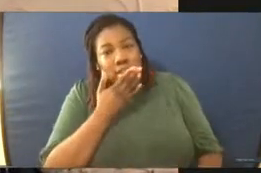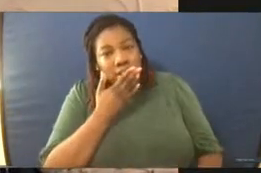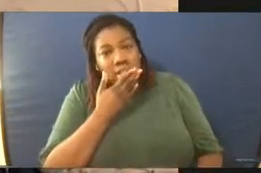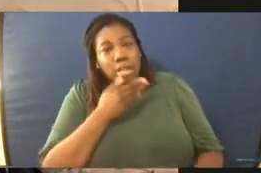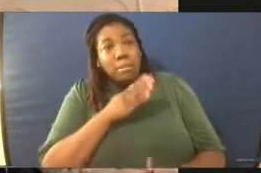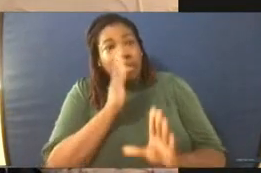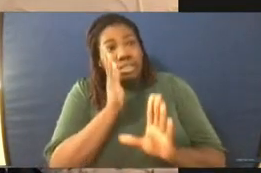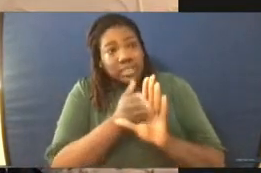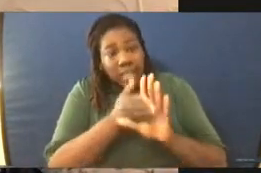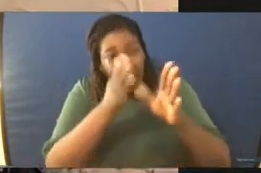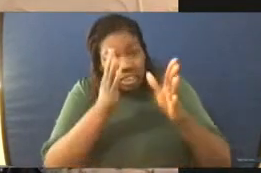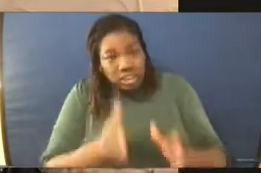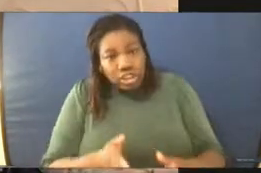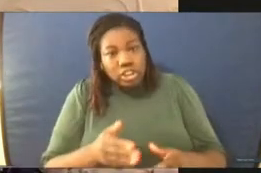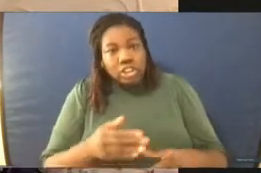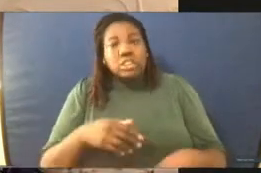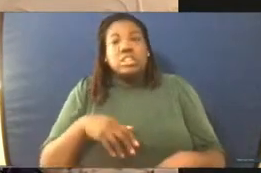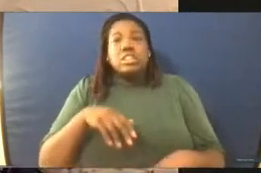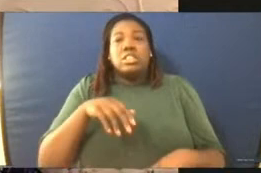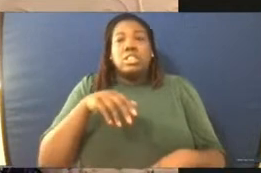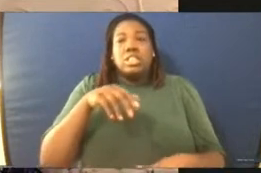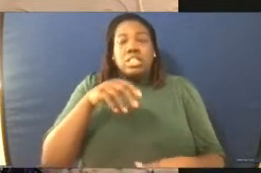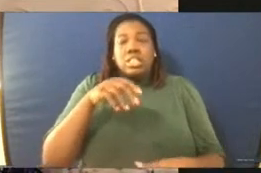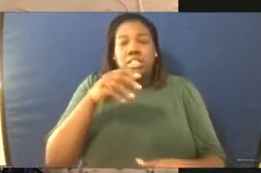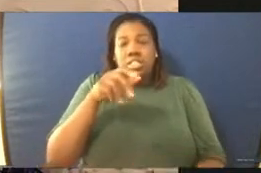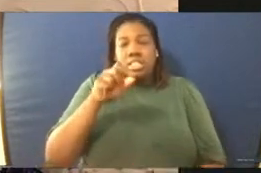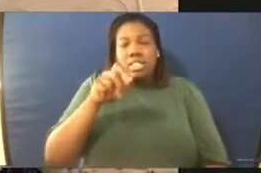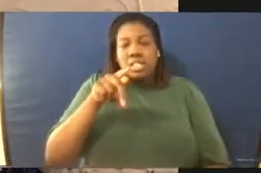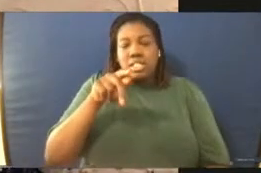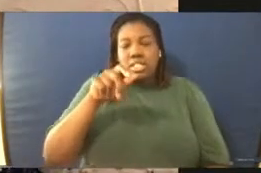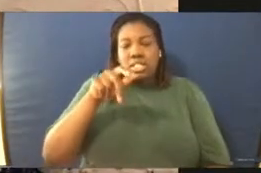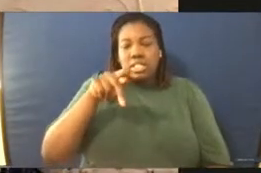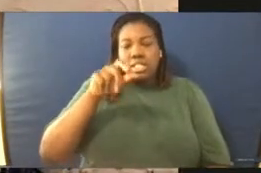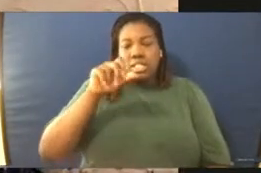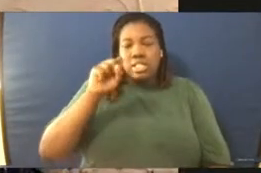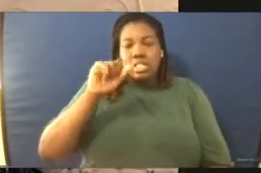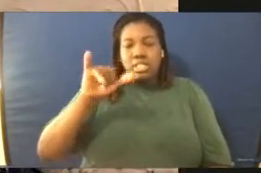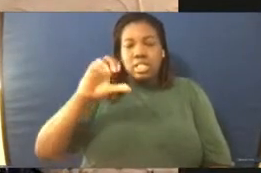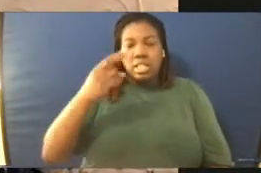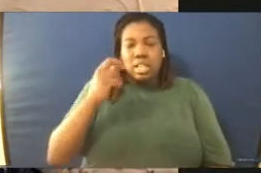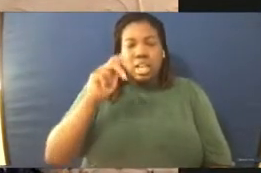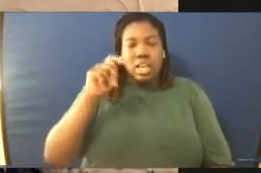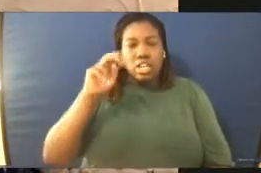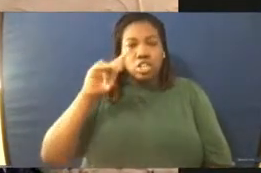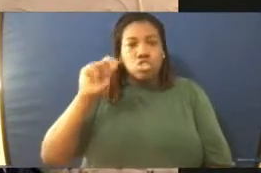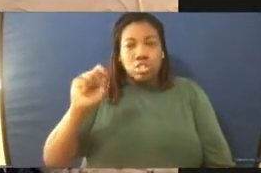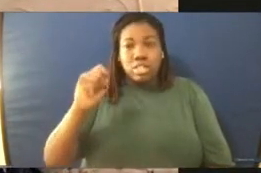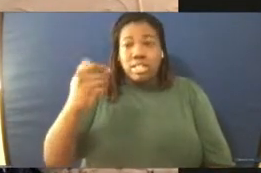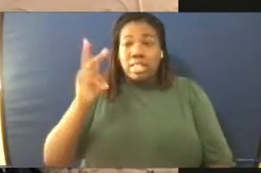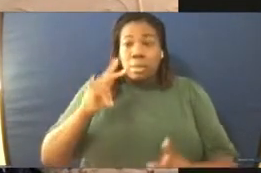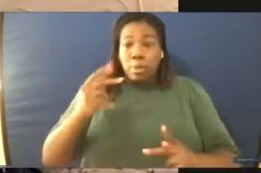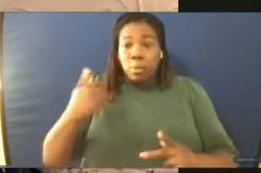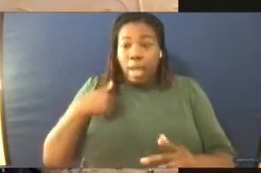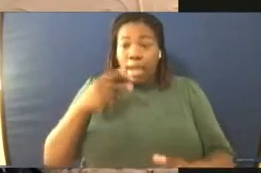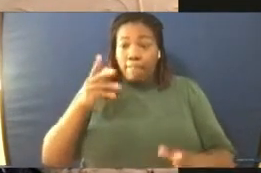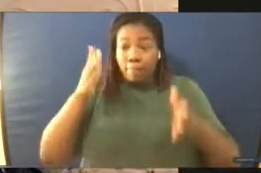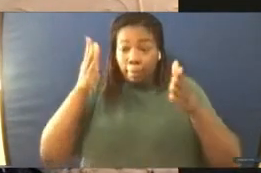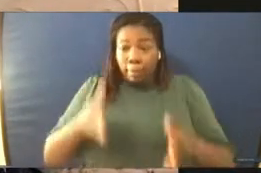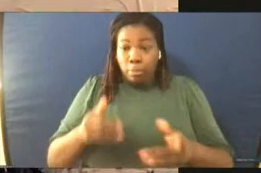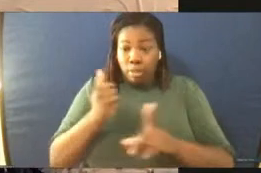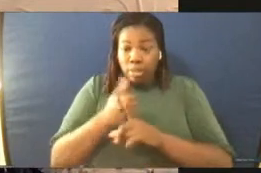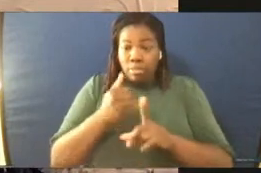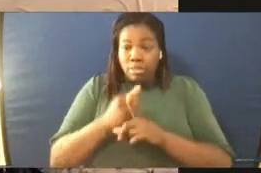and psychologists, so that these populations have people that are culturally competent to take care of